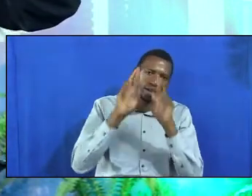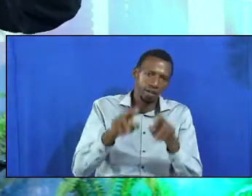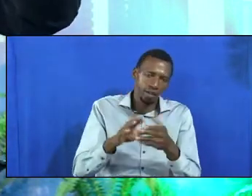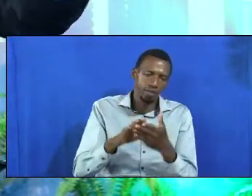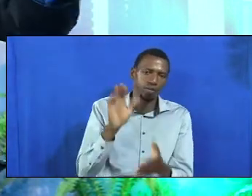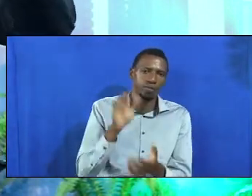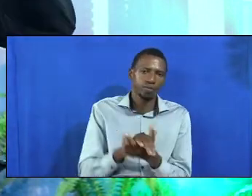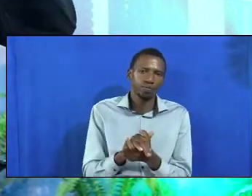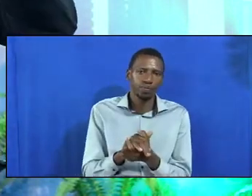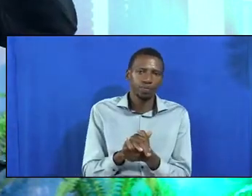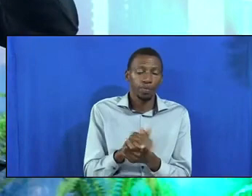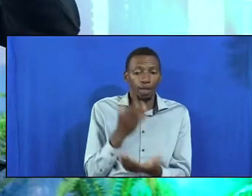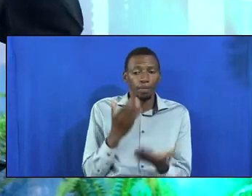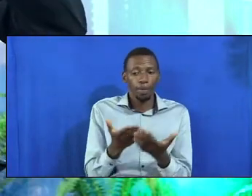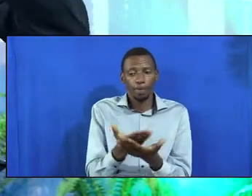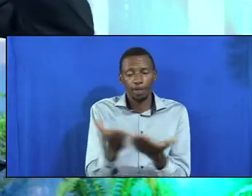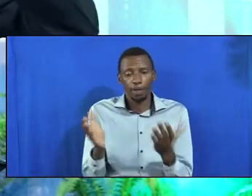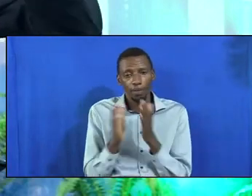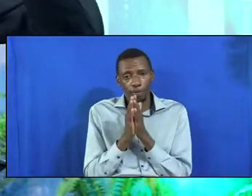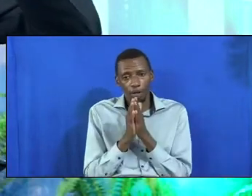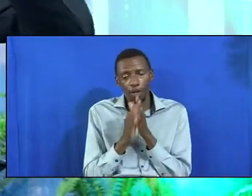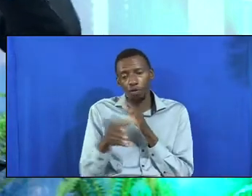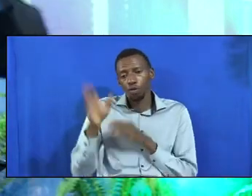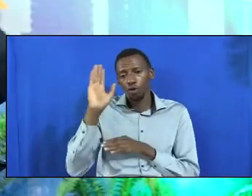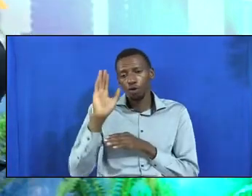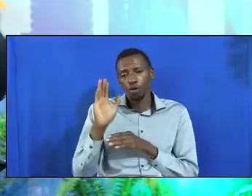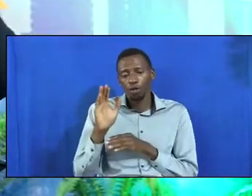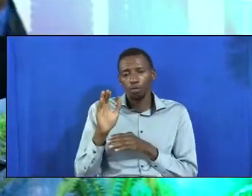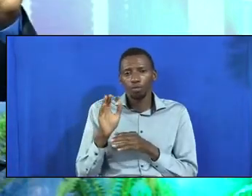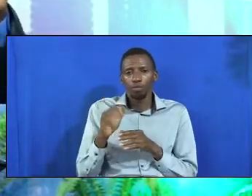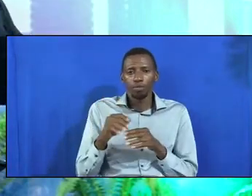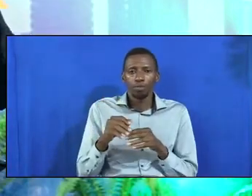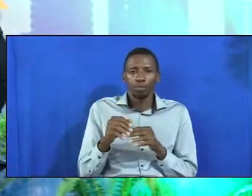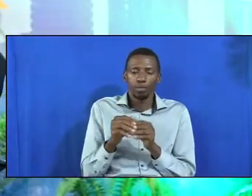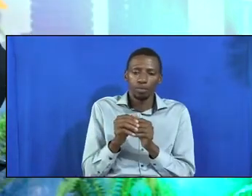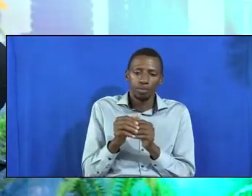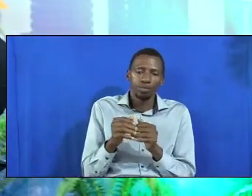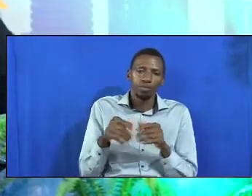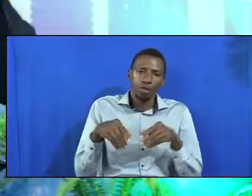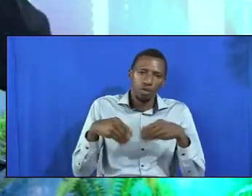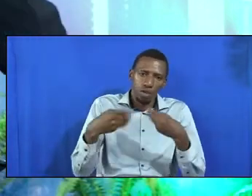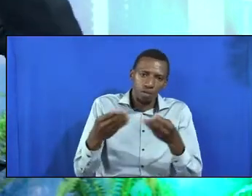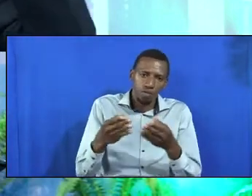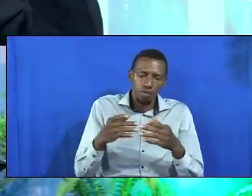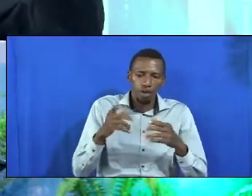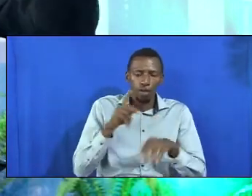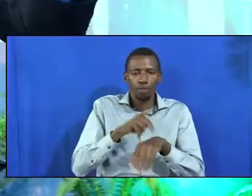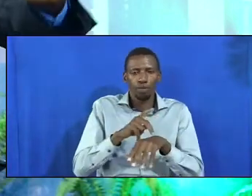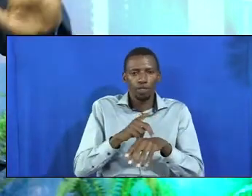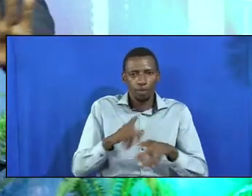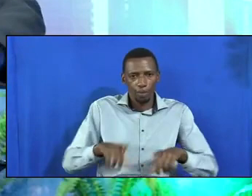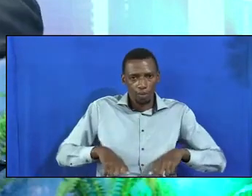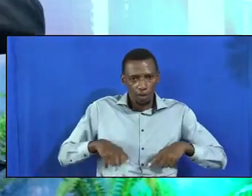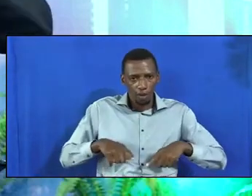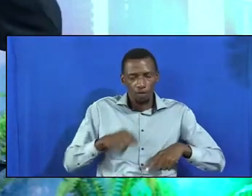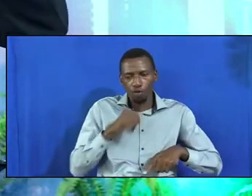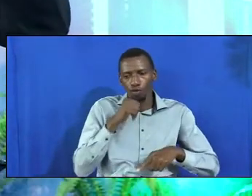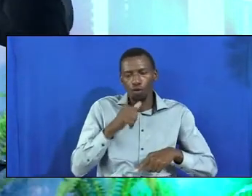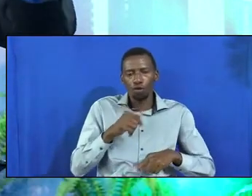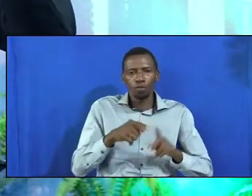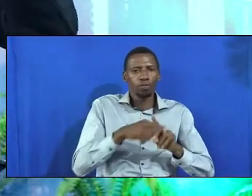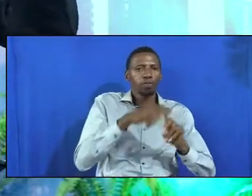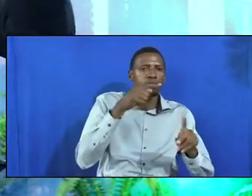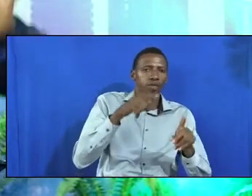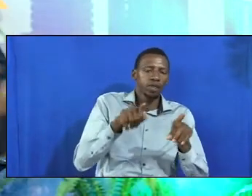spare Peter's life so that at least it's not a death sentence like James. Maybe they were praying that God just mitigate